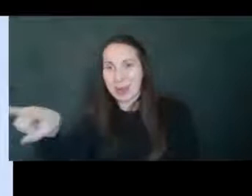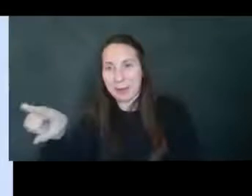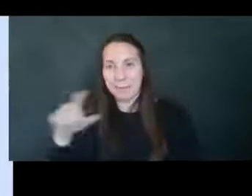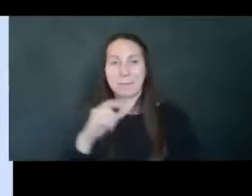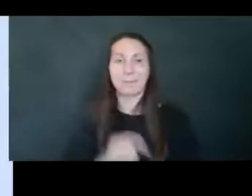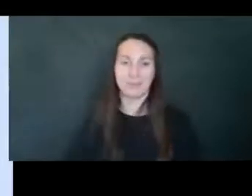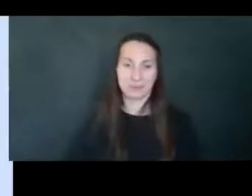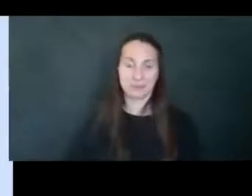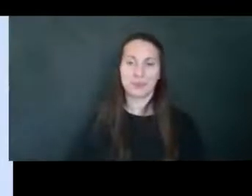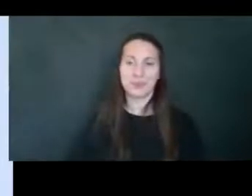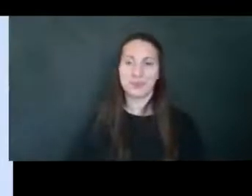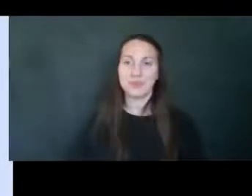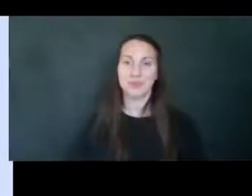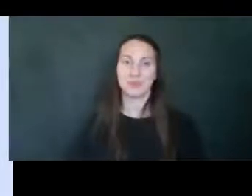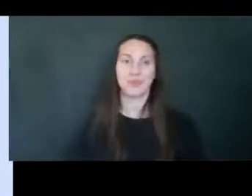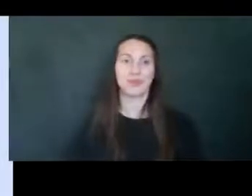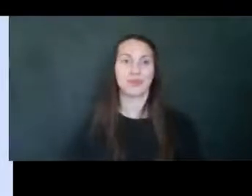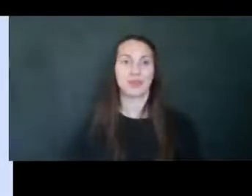please.